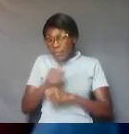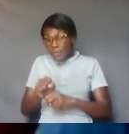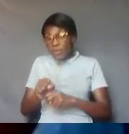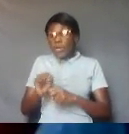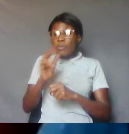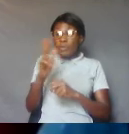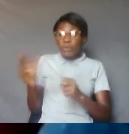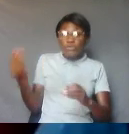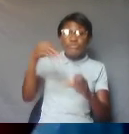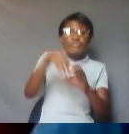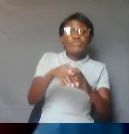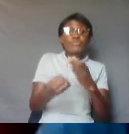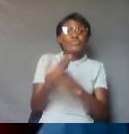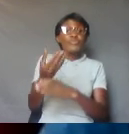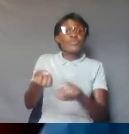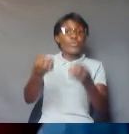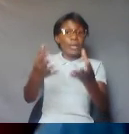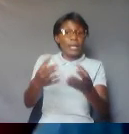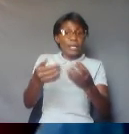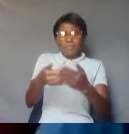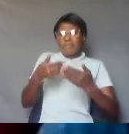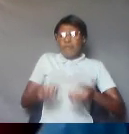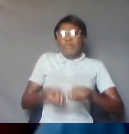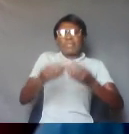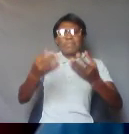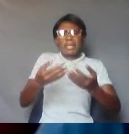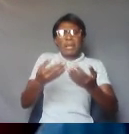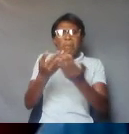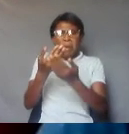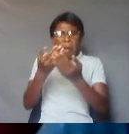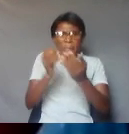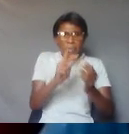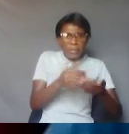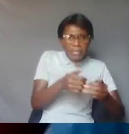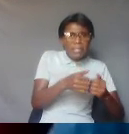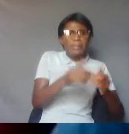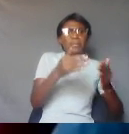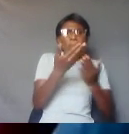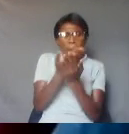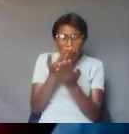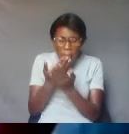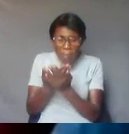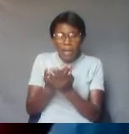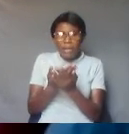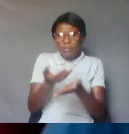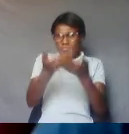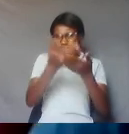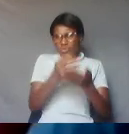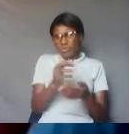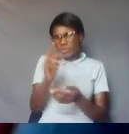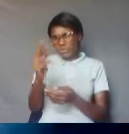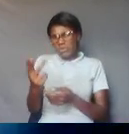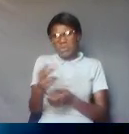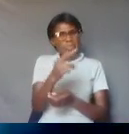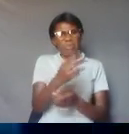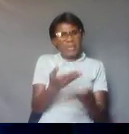is, what actions can we begin to take as a community in making a change as how people